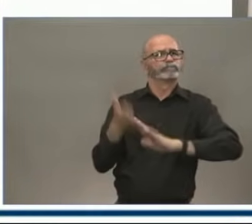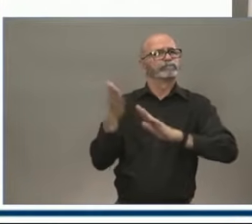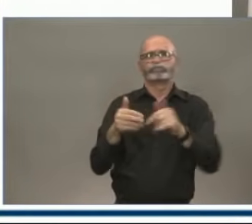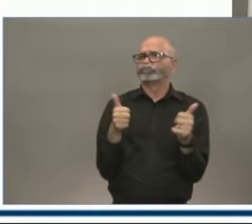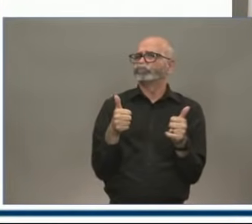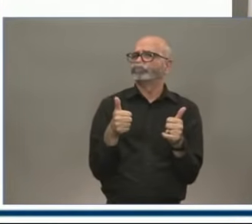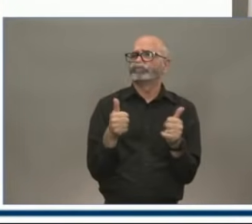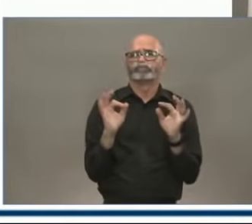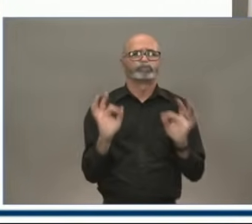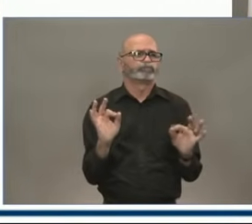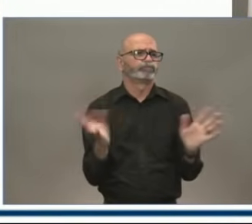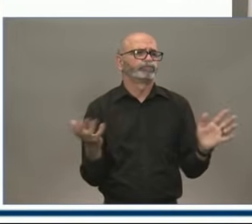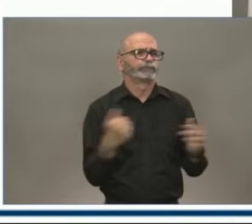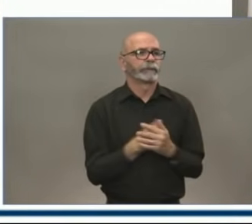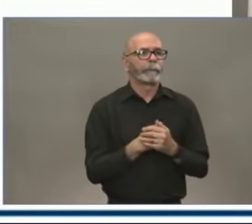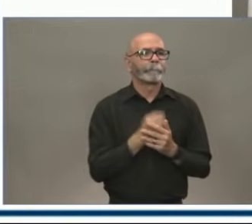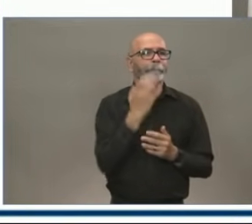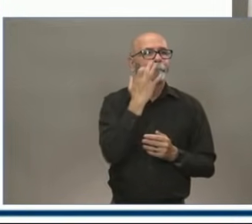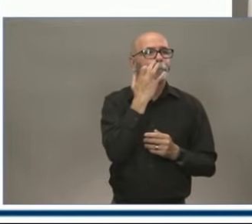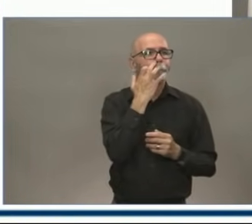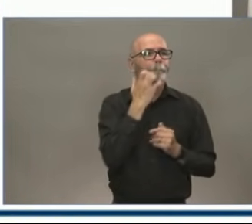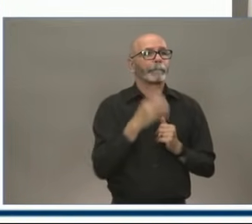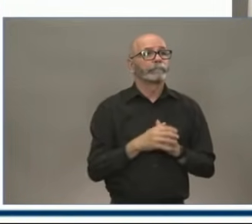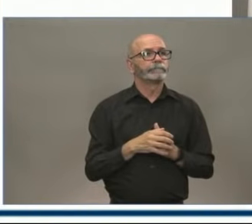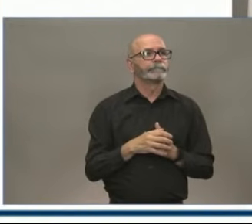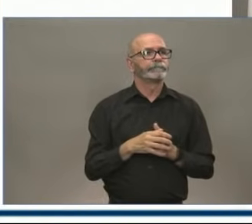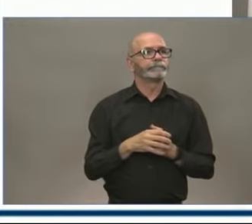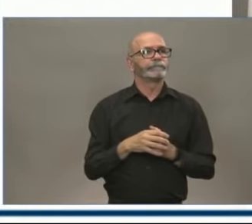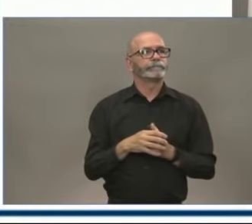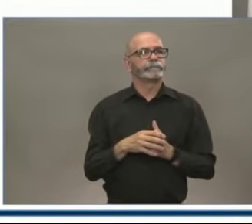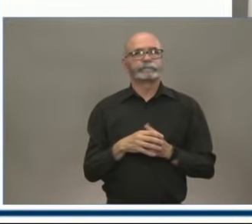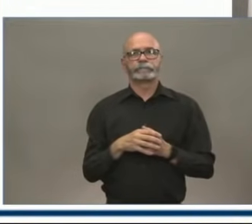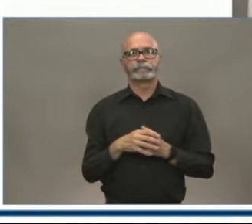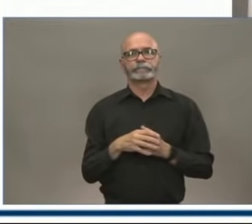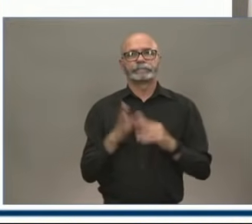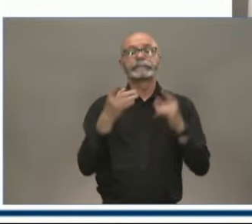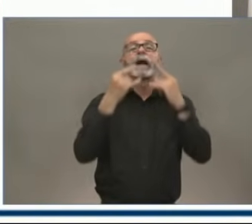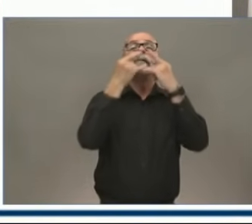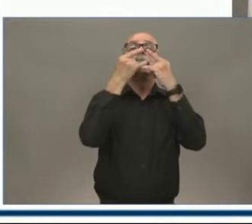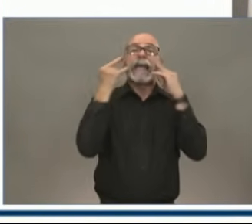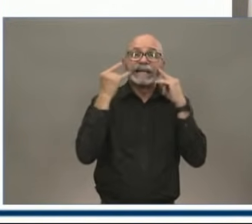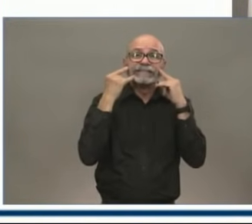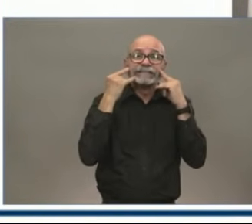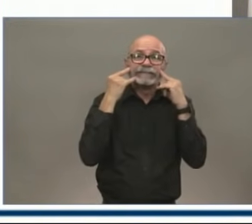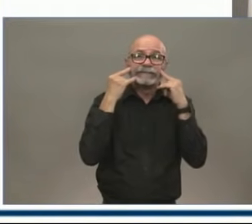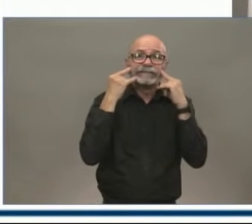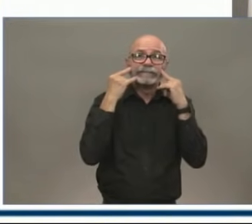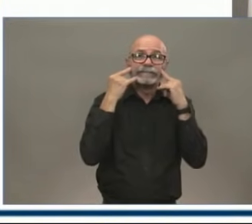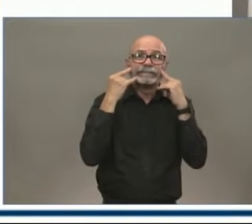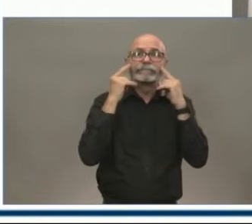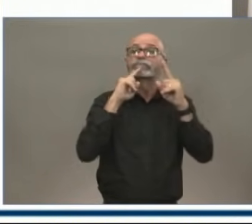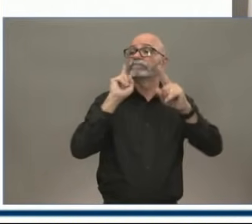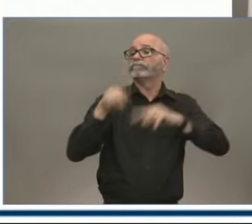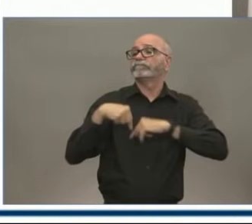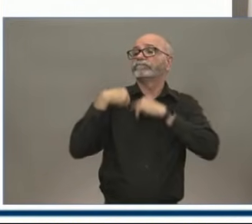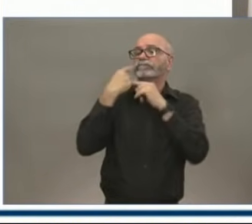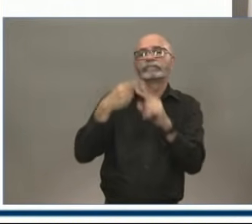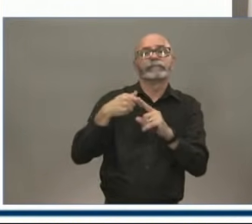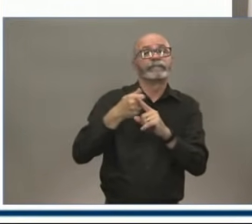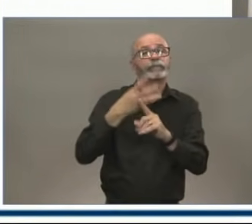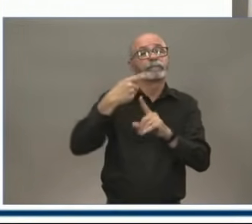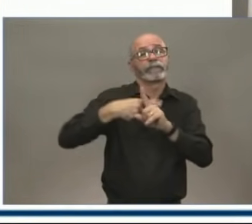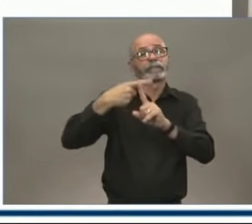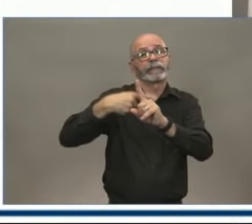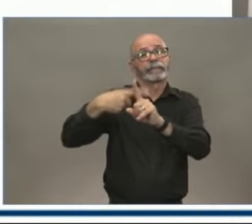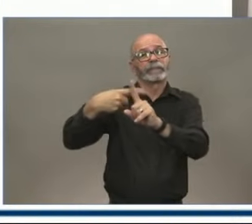Jean. And as it relates to masks, over the past number of months, I've heard you cajole, I've heard